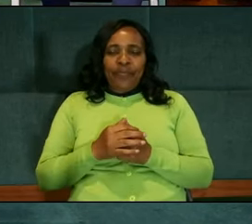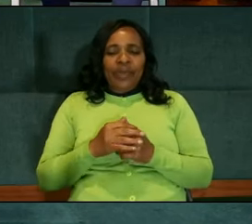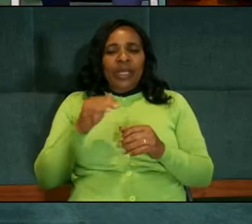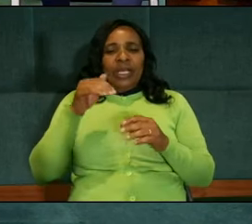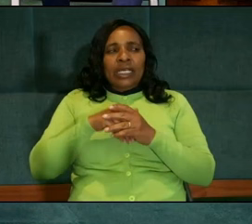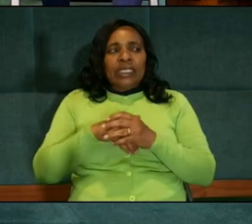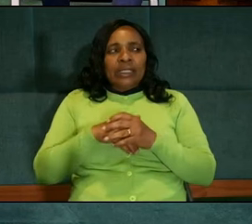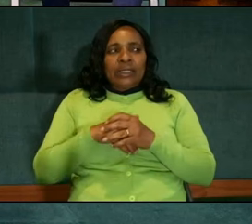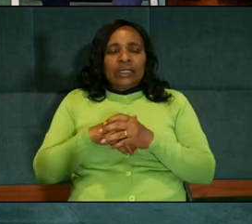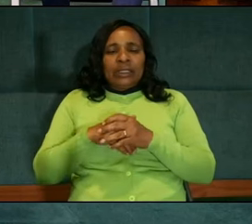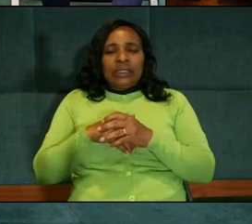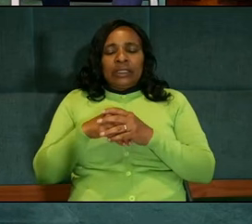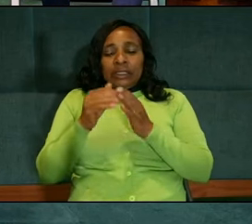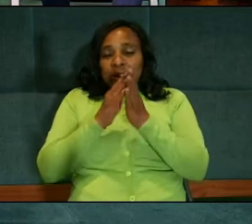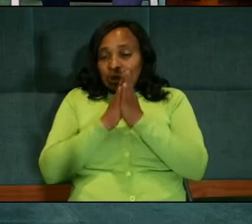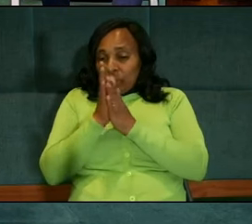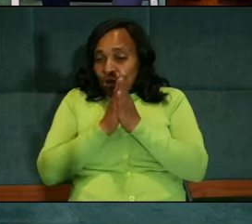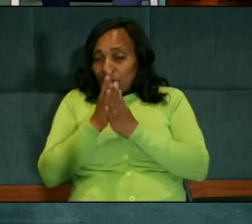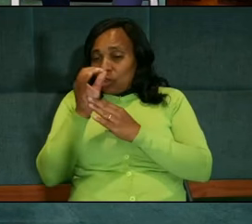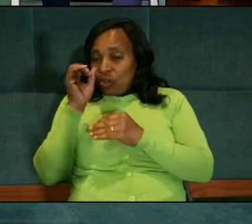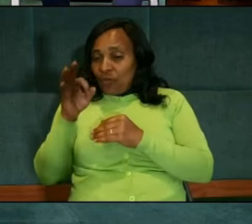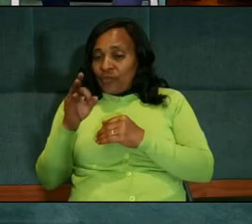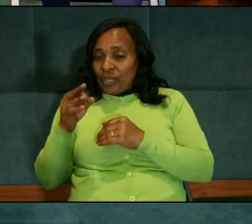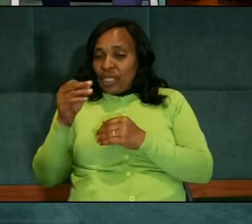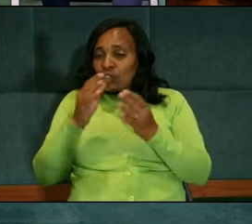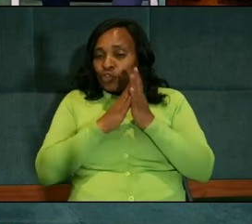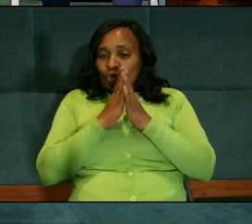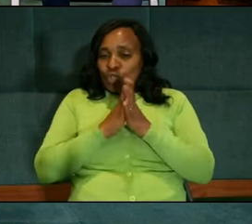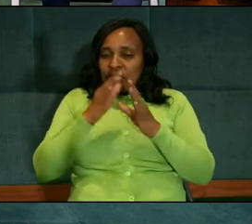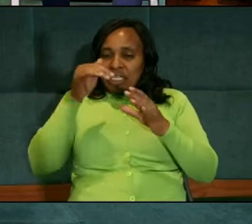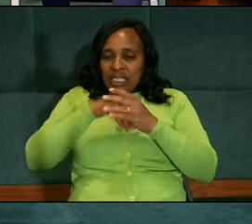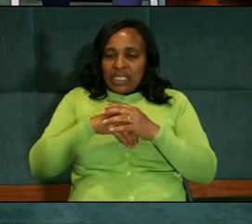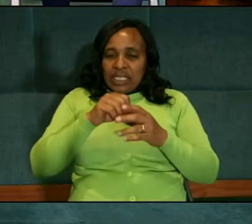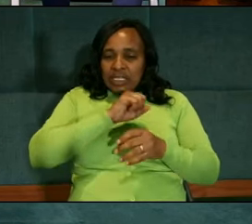In the into the story part, it goes really deep in